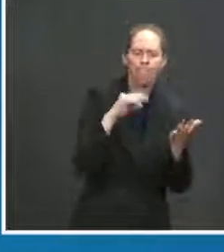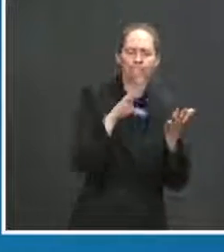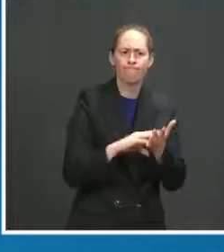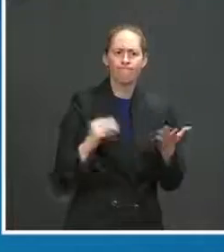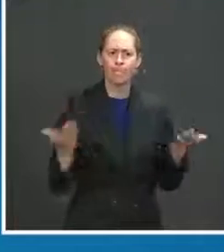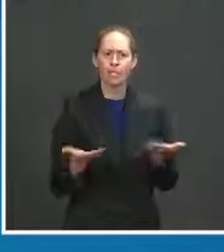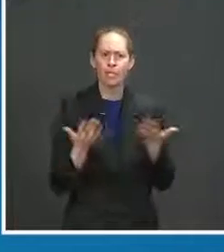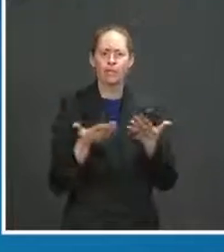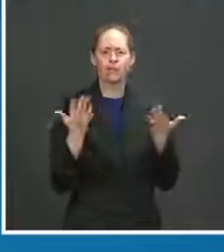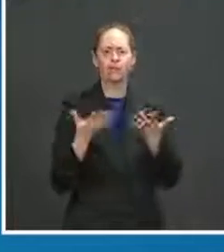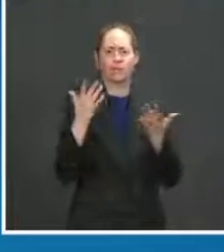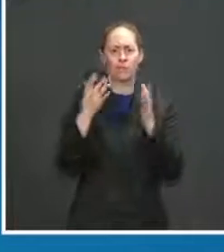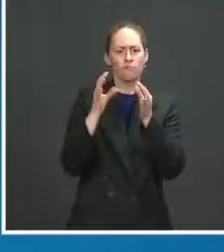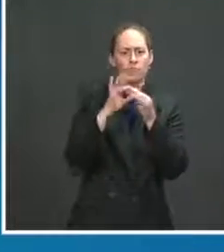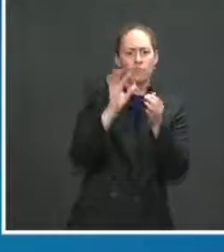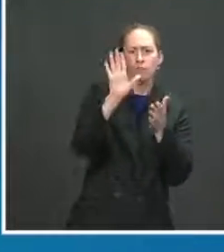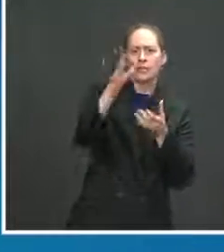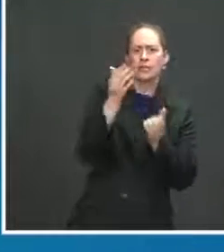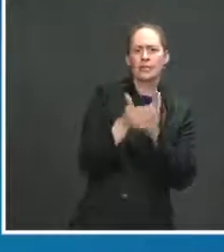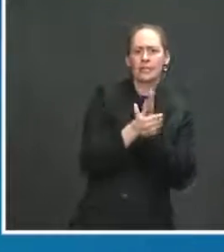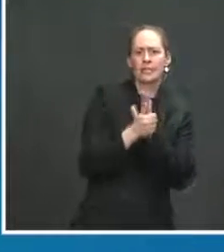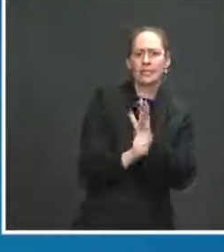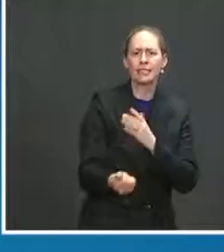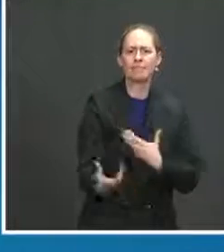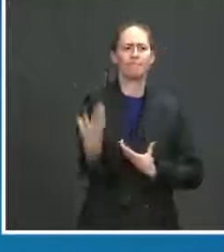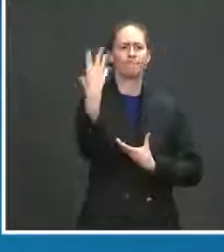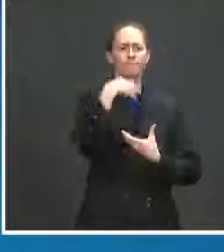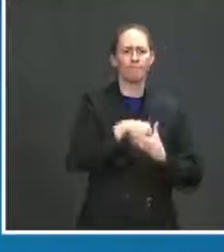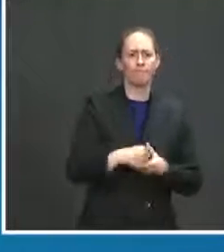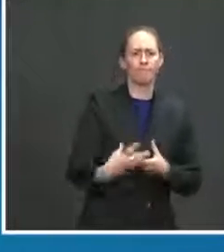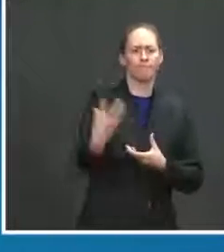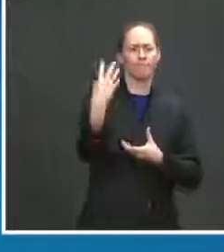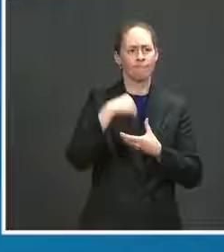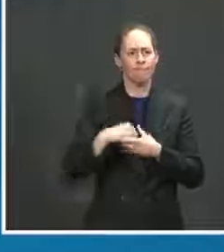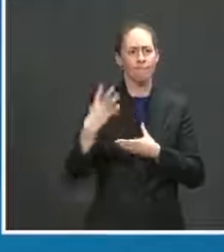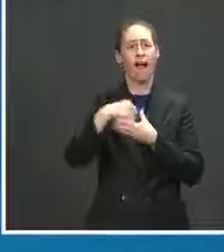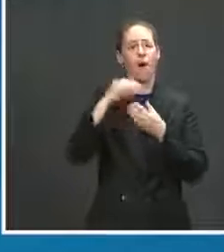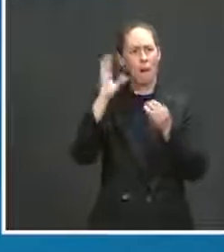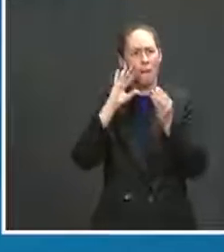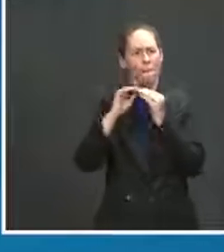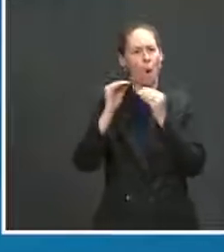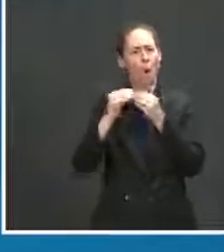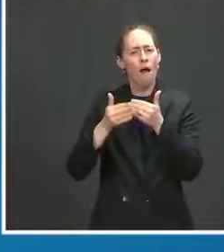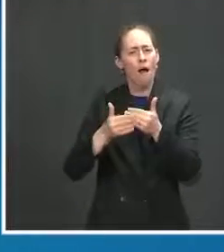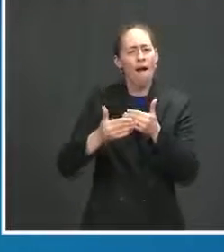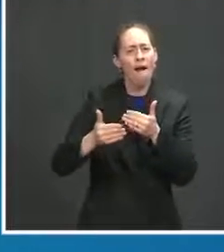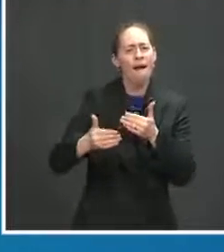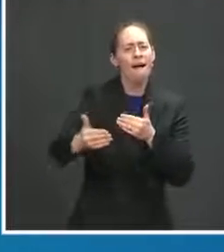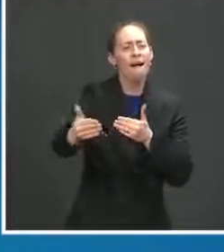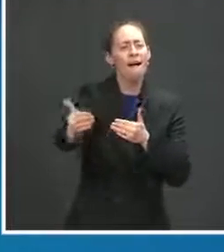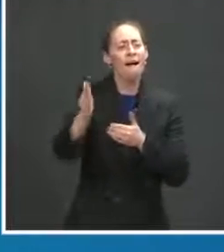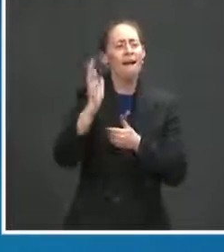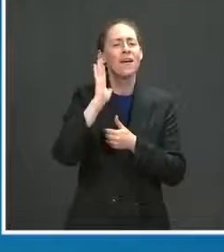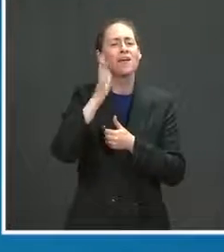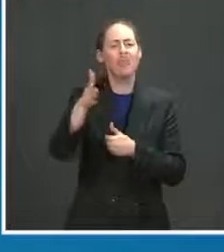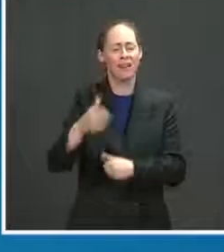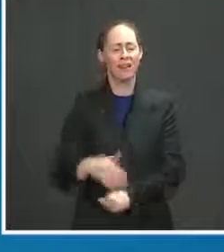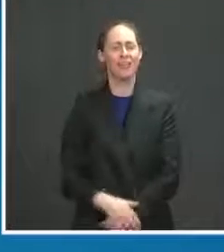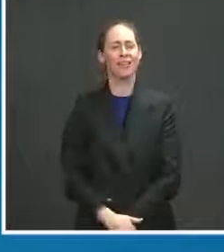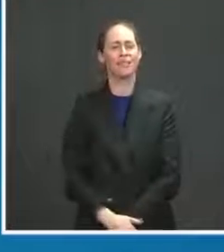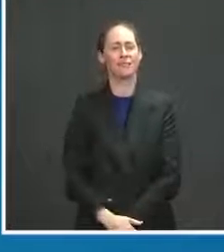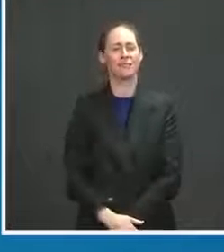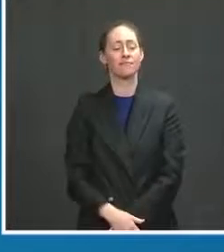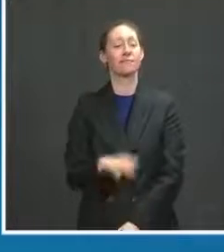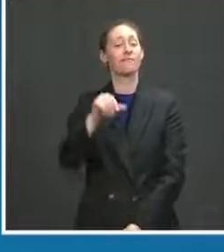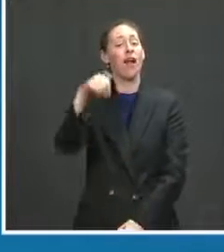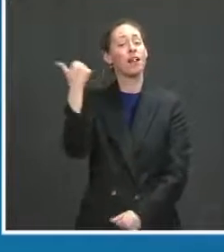here, or those you will continue to learn, but it's because of something more. It's